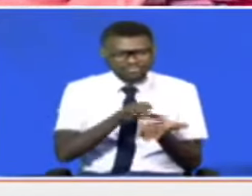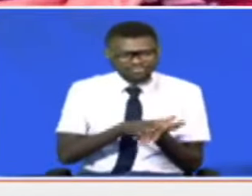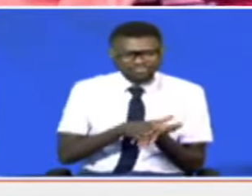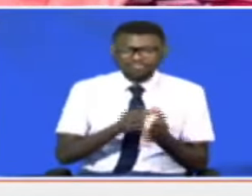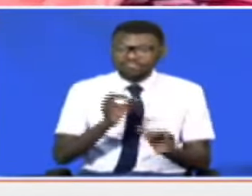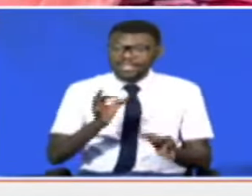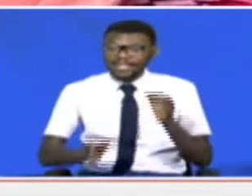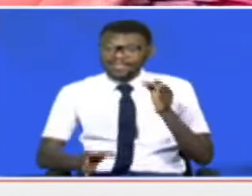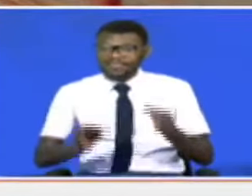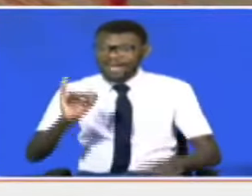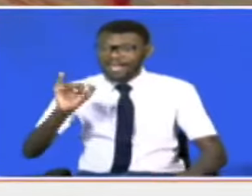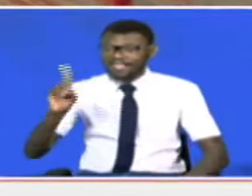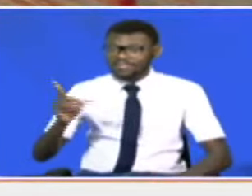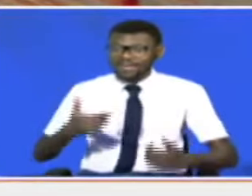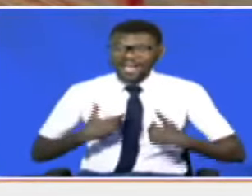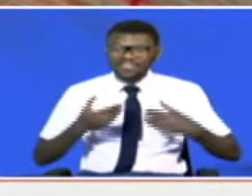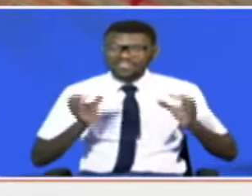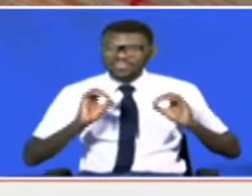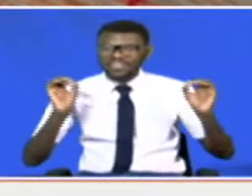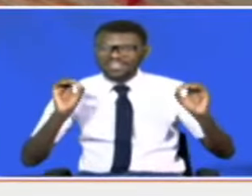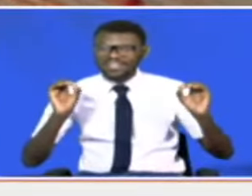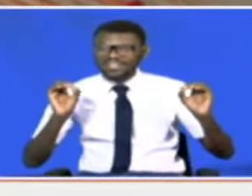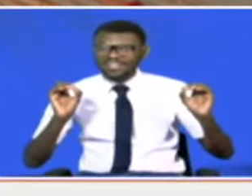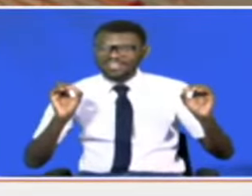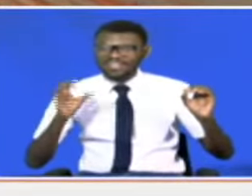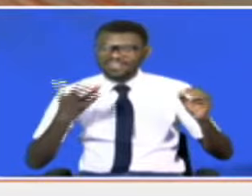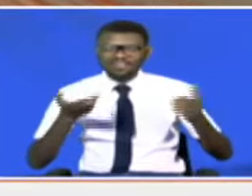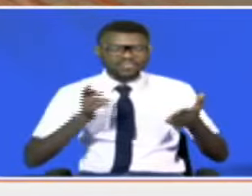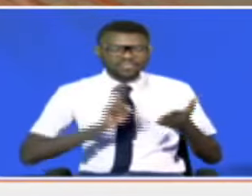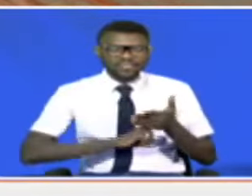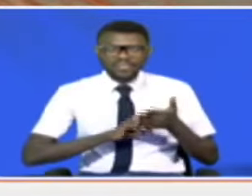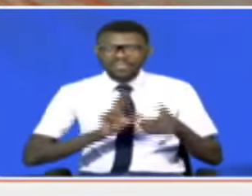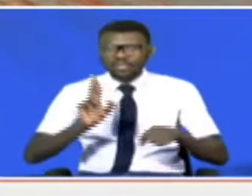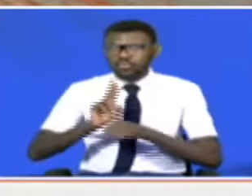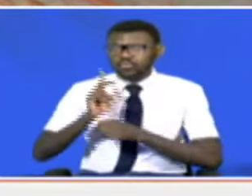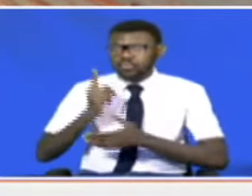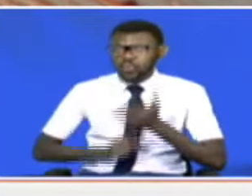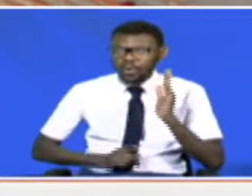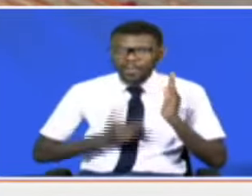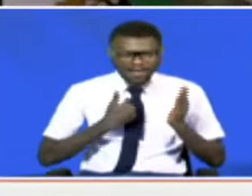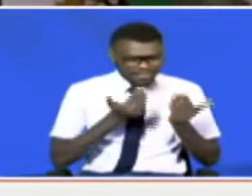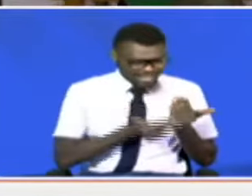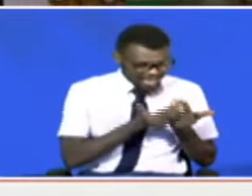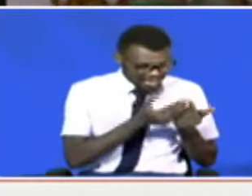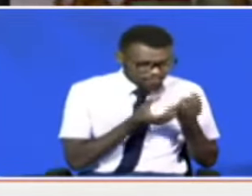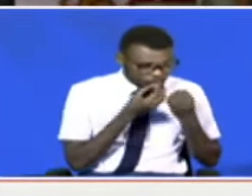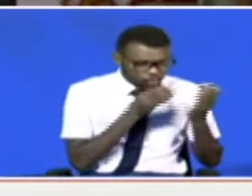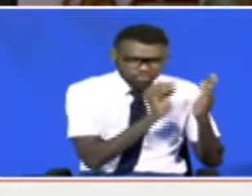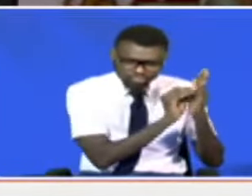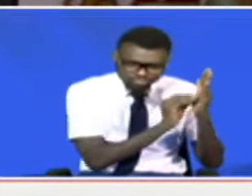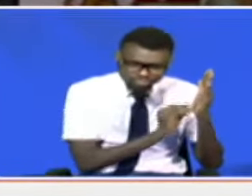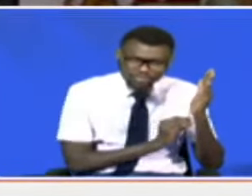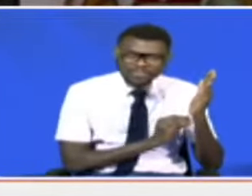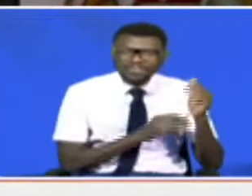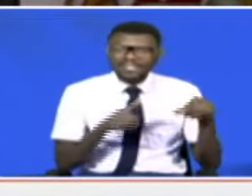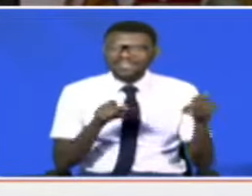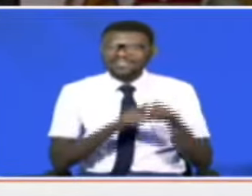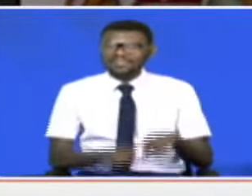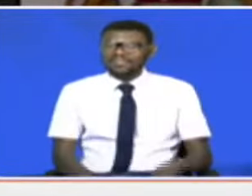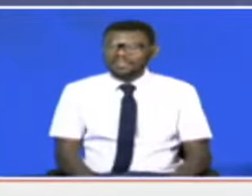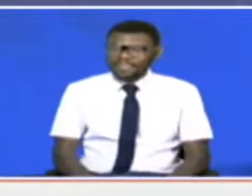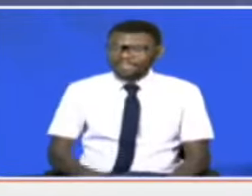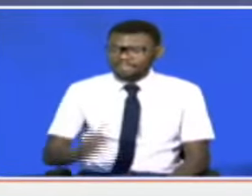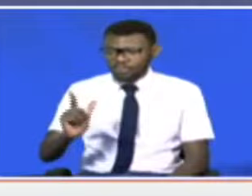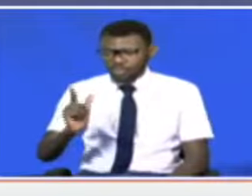national identification cards or guardians were registered using antenatal care records. Meanwhile, the three health